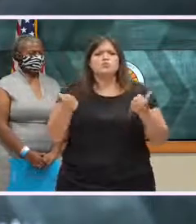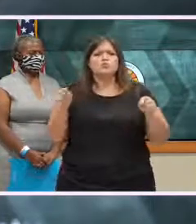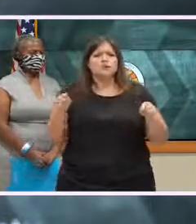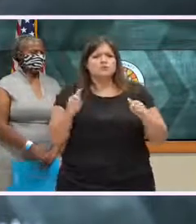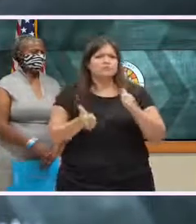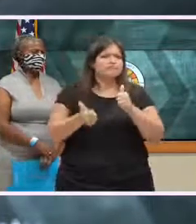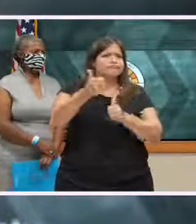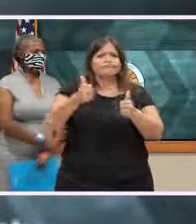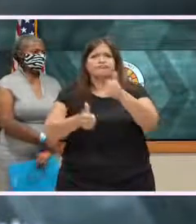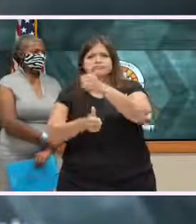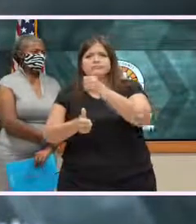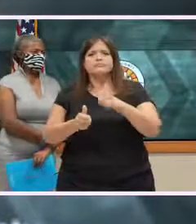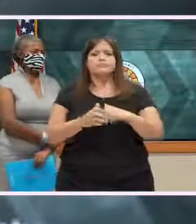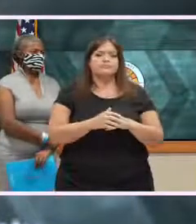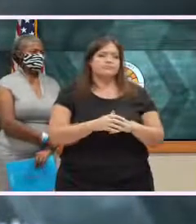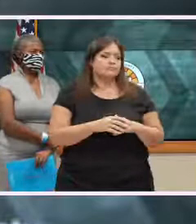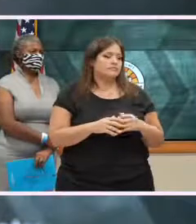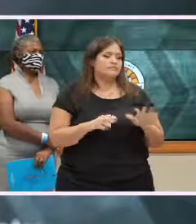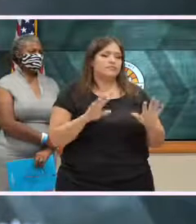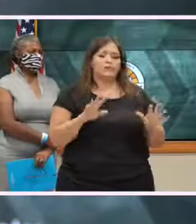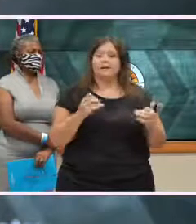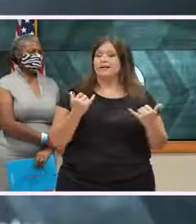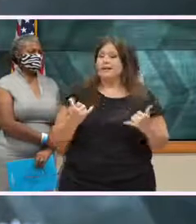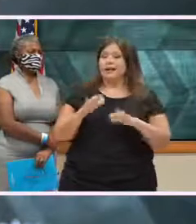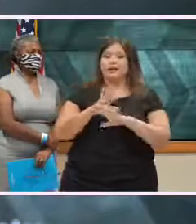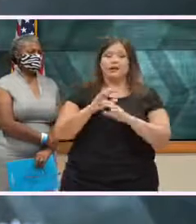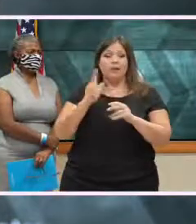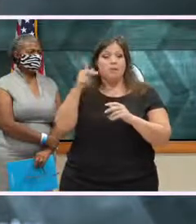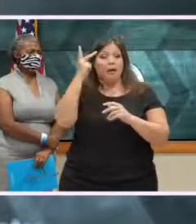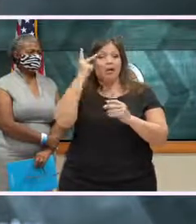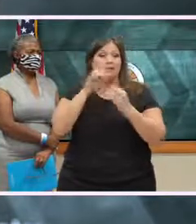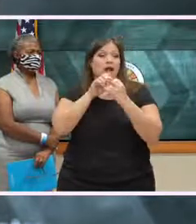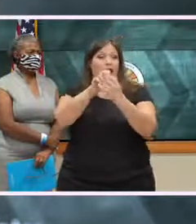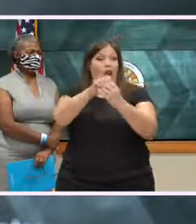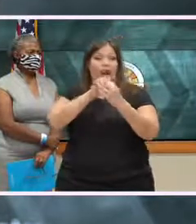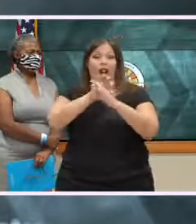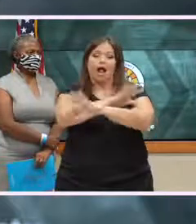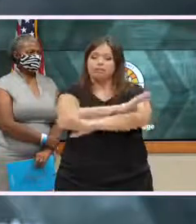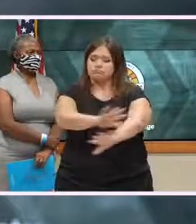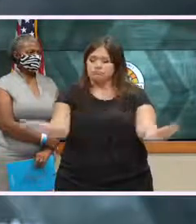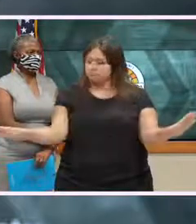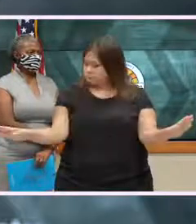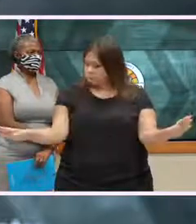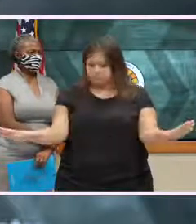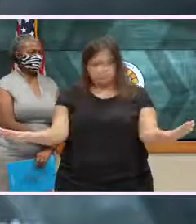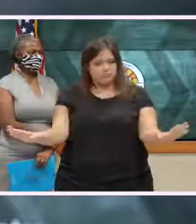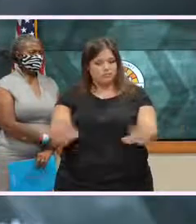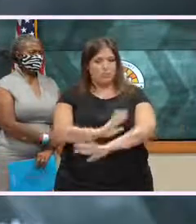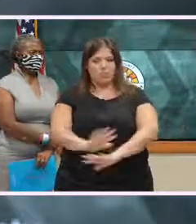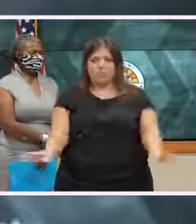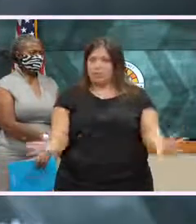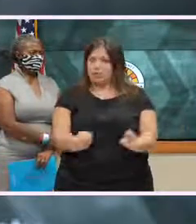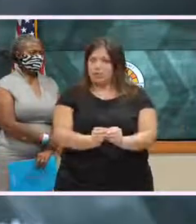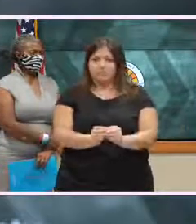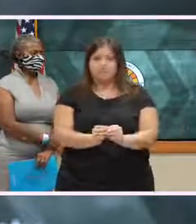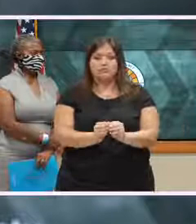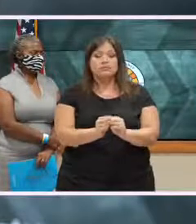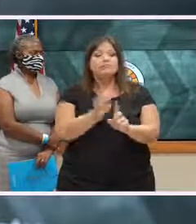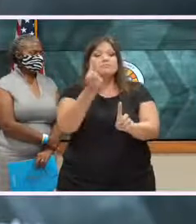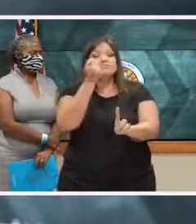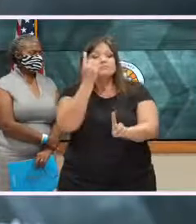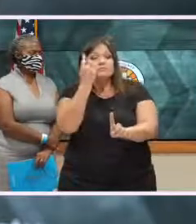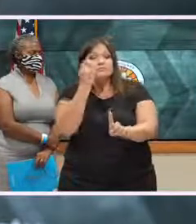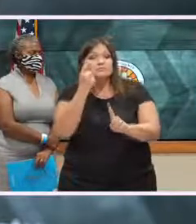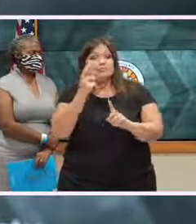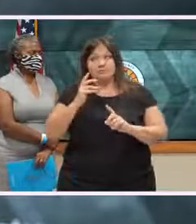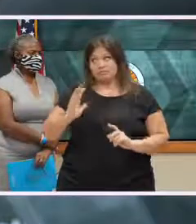is a time of political back and forth, and so I don't want to get into that. What I will say, from the beginning, we've seen it. When there have